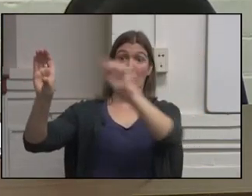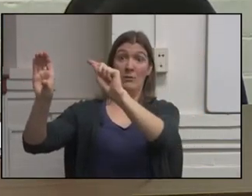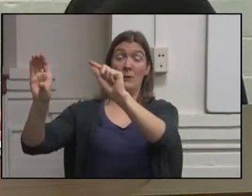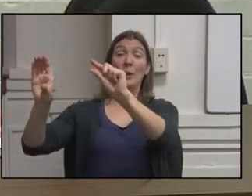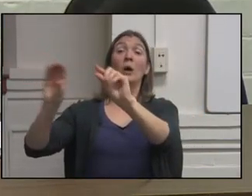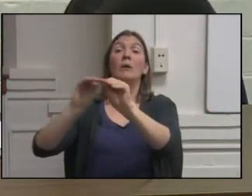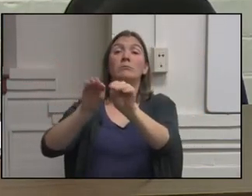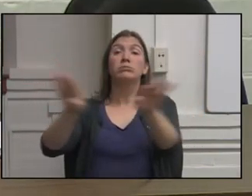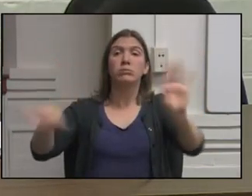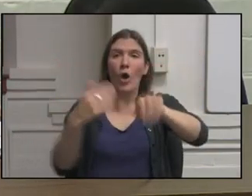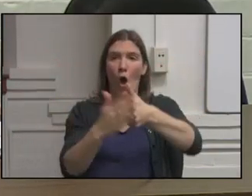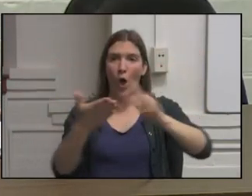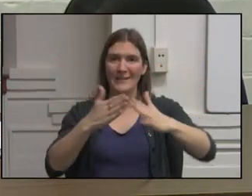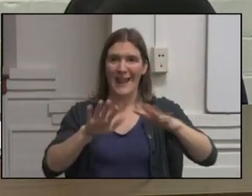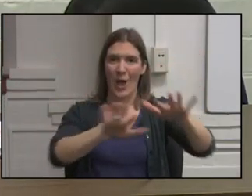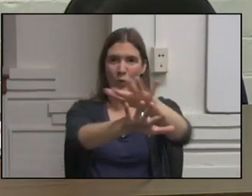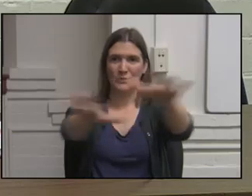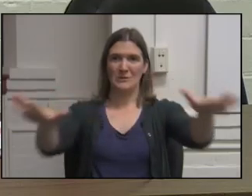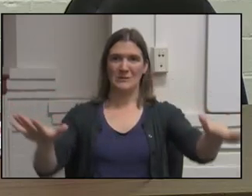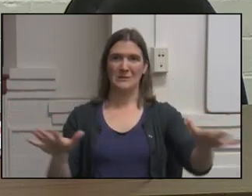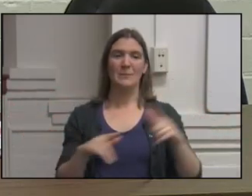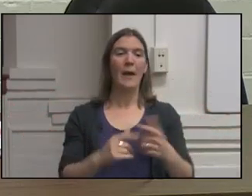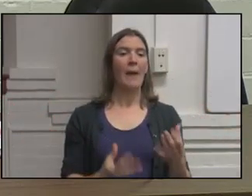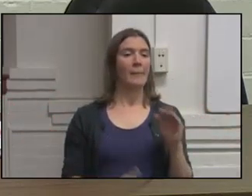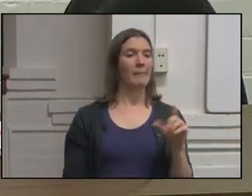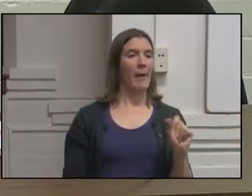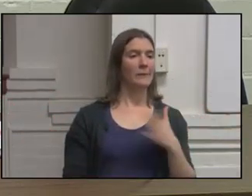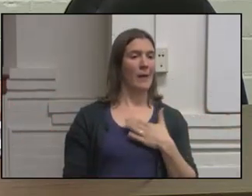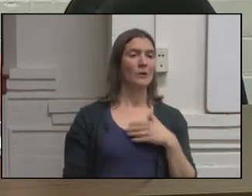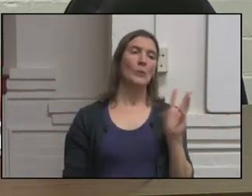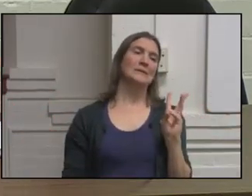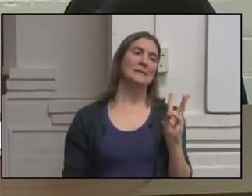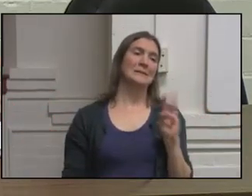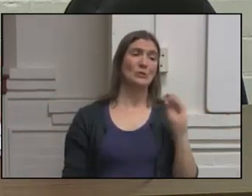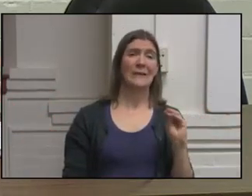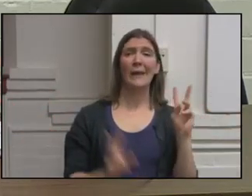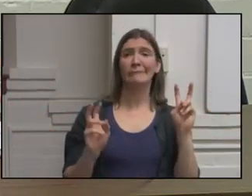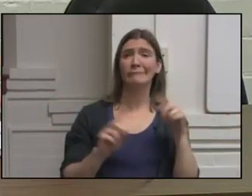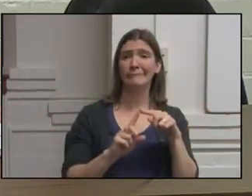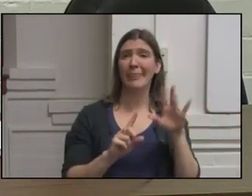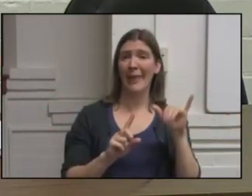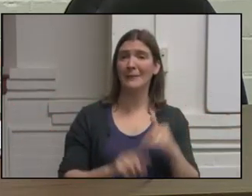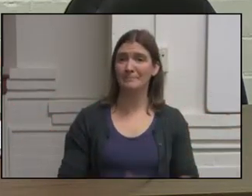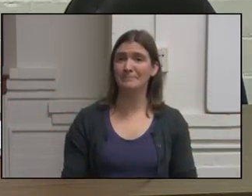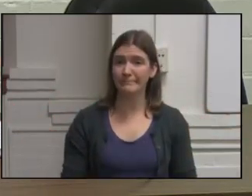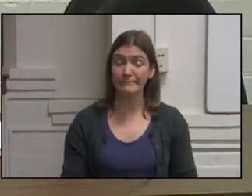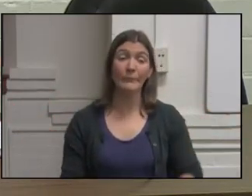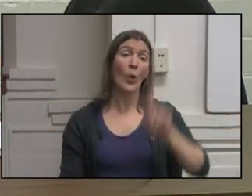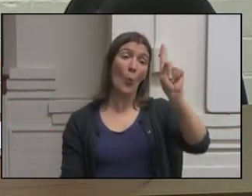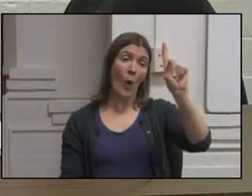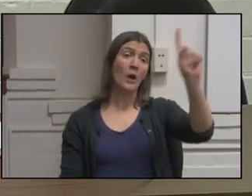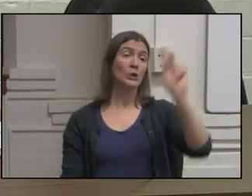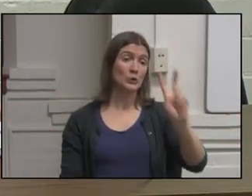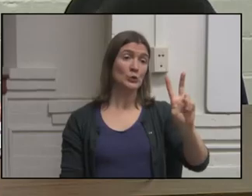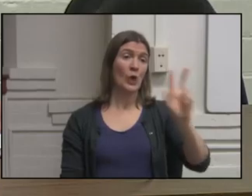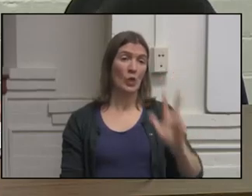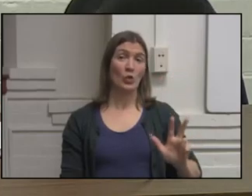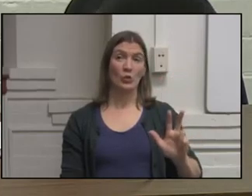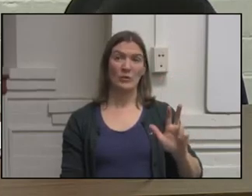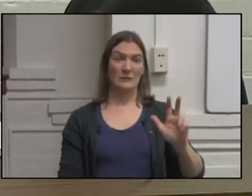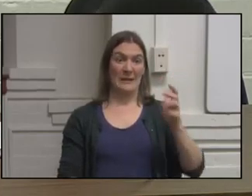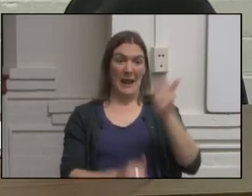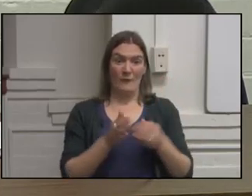is distributed to all the towns according to the amount of miles that they have of class one, two, or three. And the proportions are a little bit different